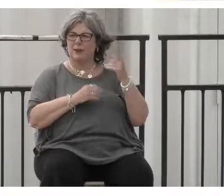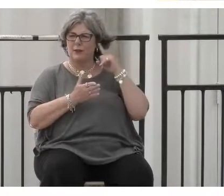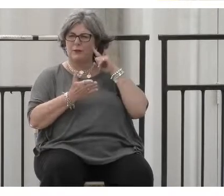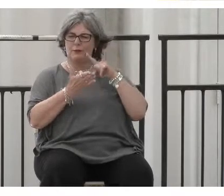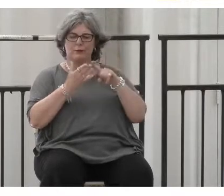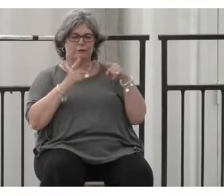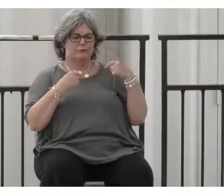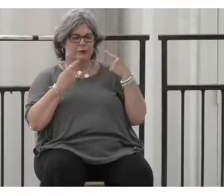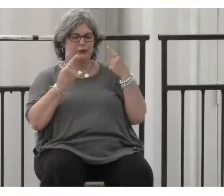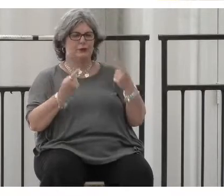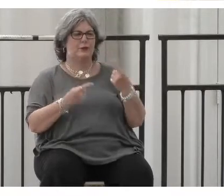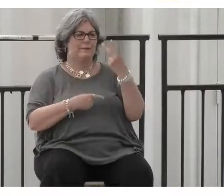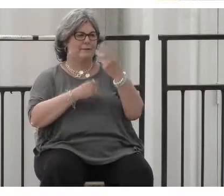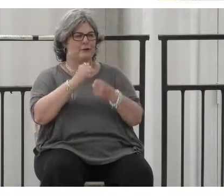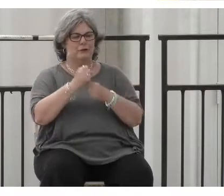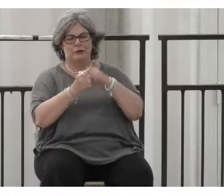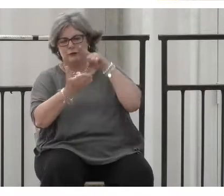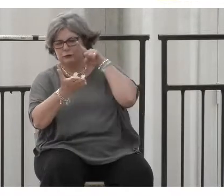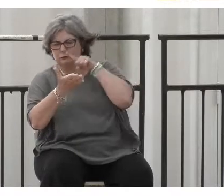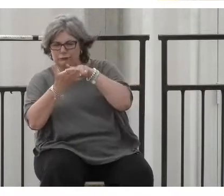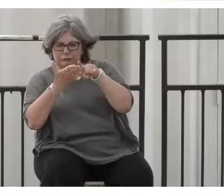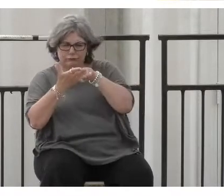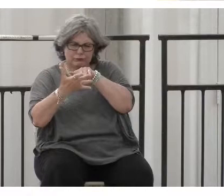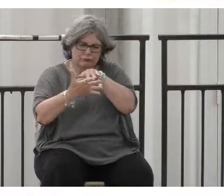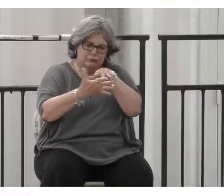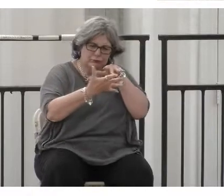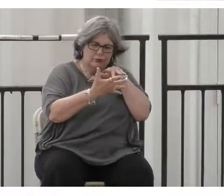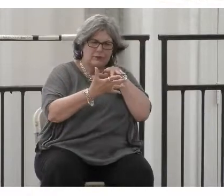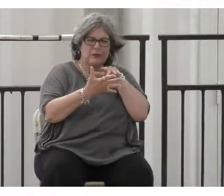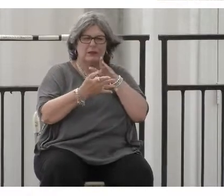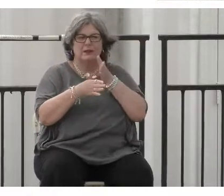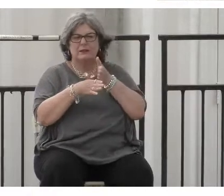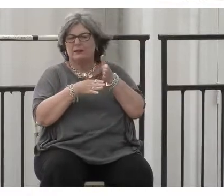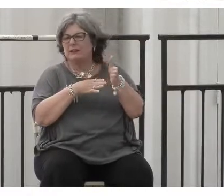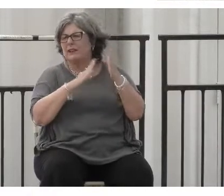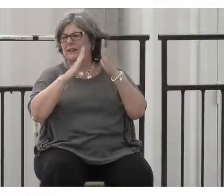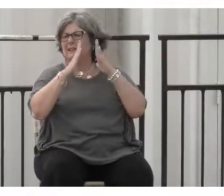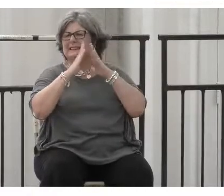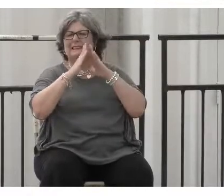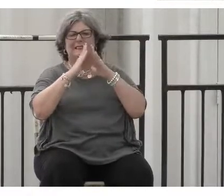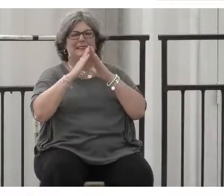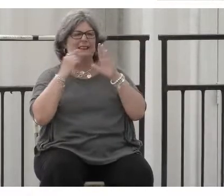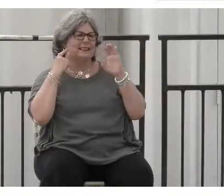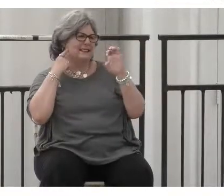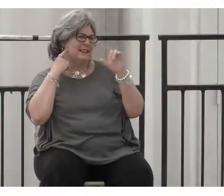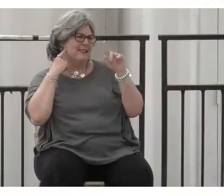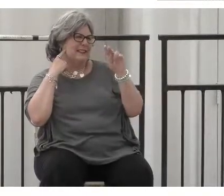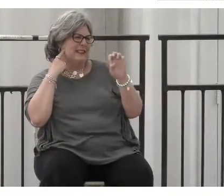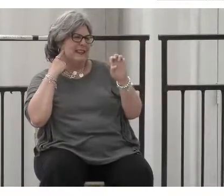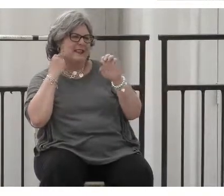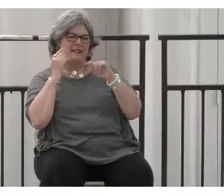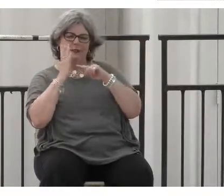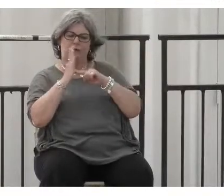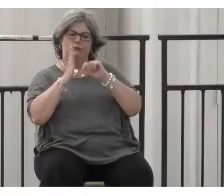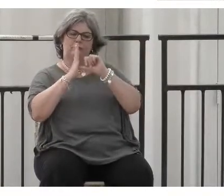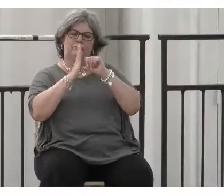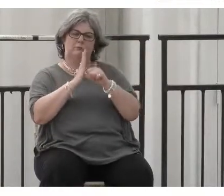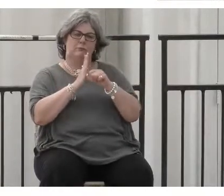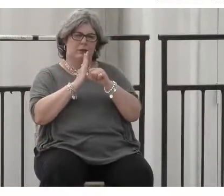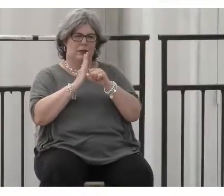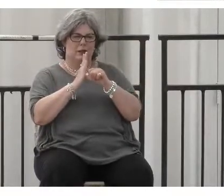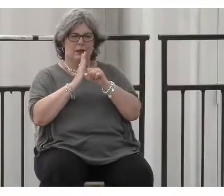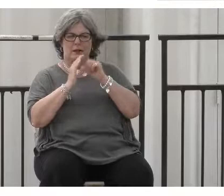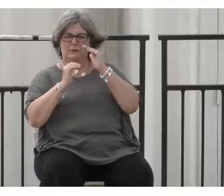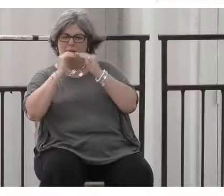we've been doing for the past 2 years in the city of Al-Ain, and trying to showcase and highlight little